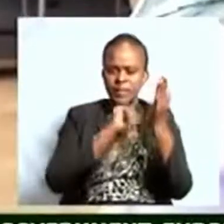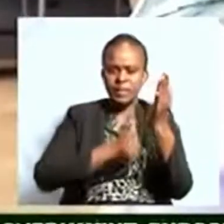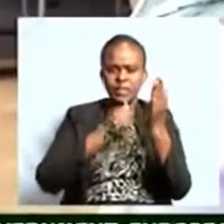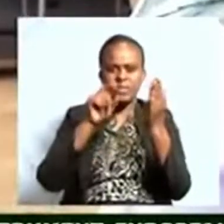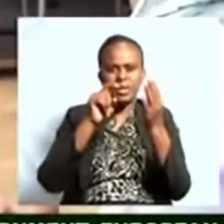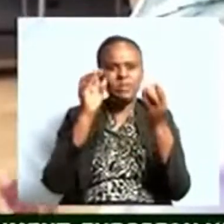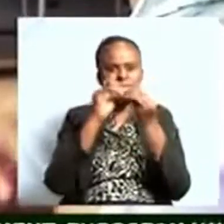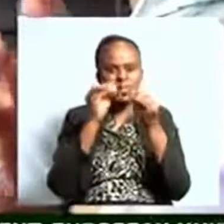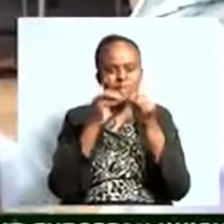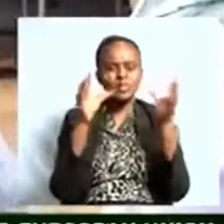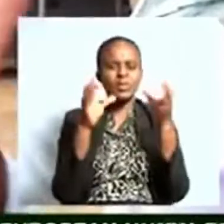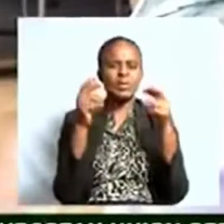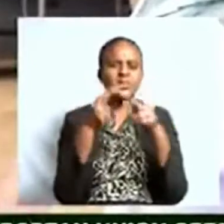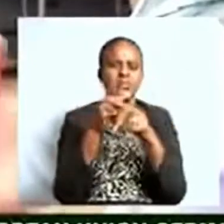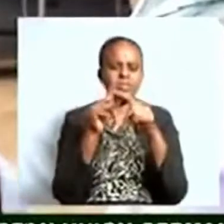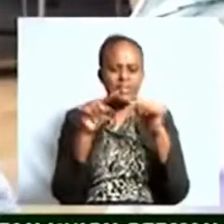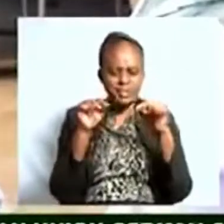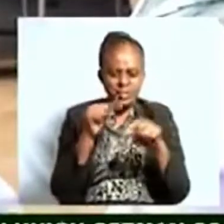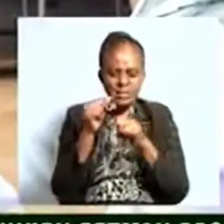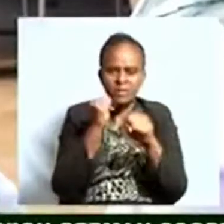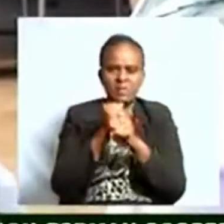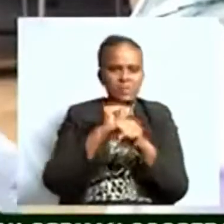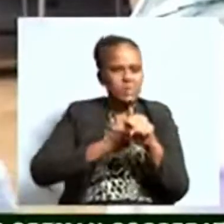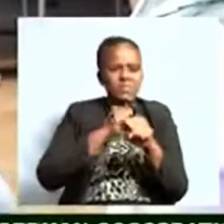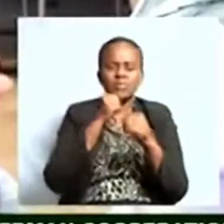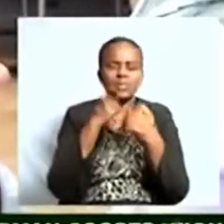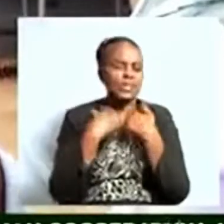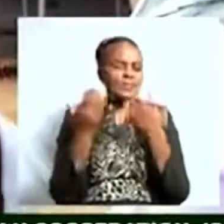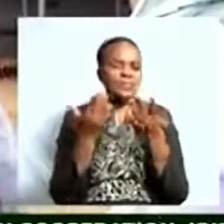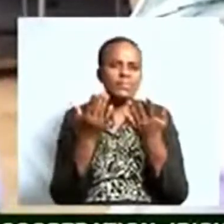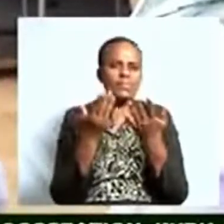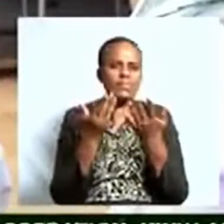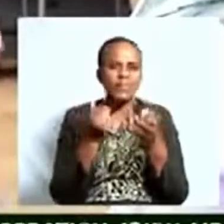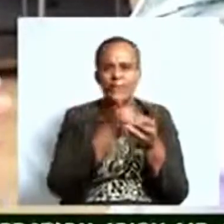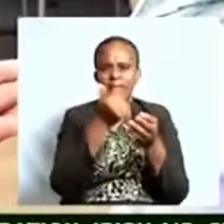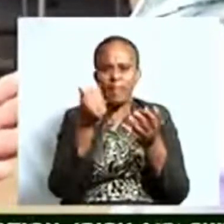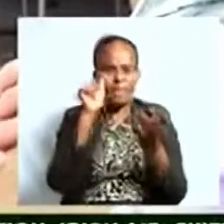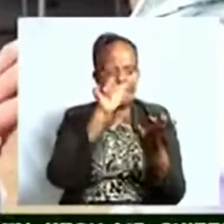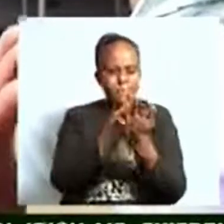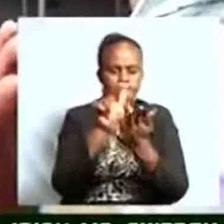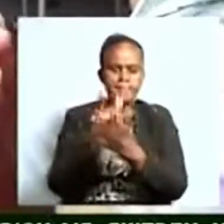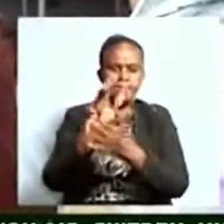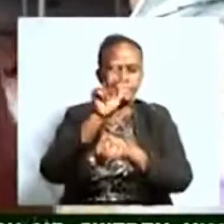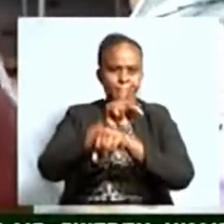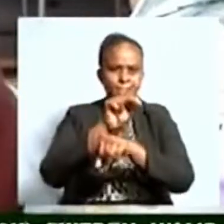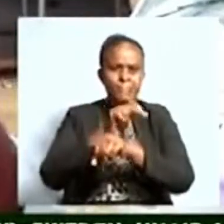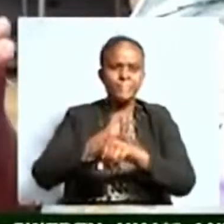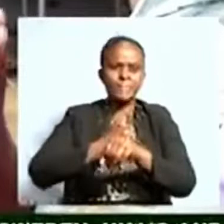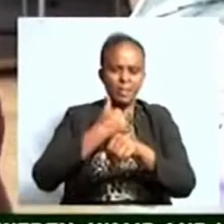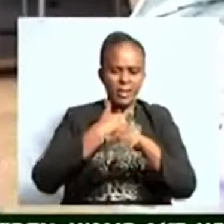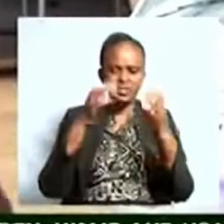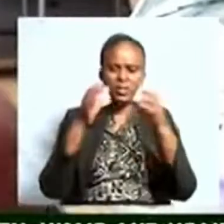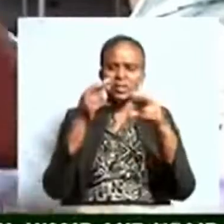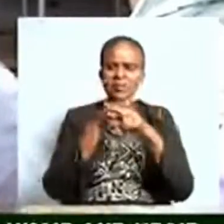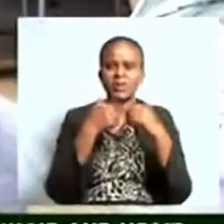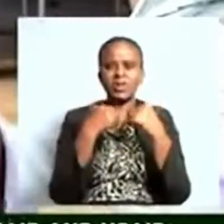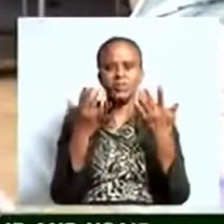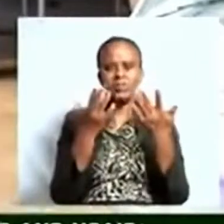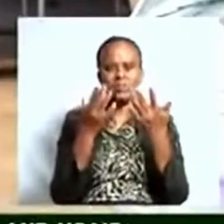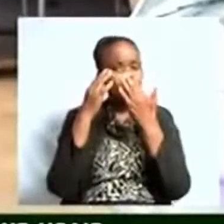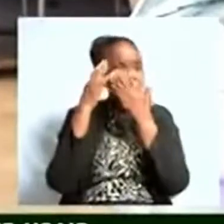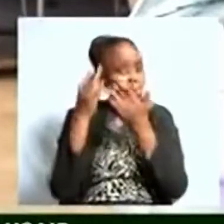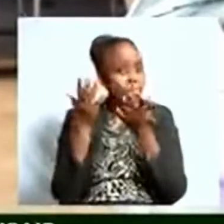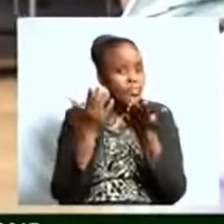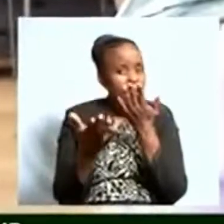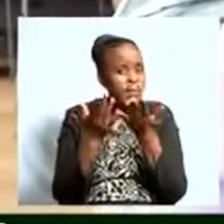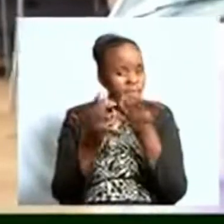classroom blocks. But this year we don't have any approved projects for classroom blocks. Hoping next